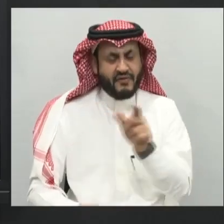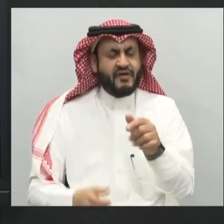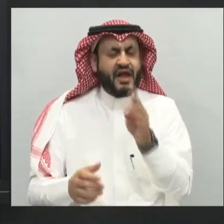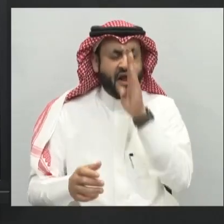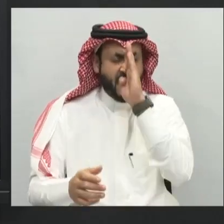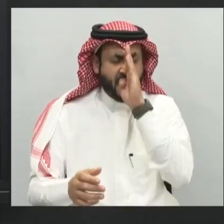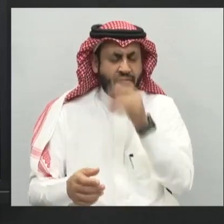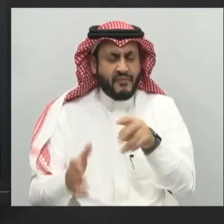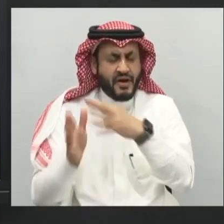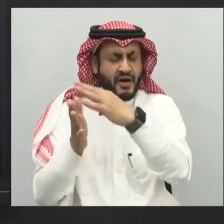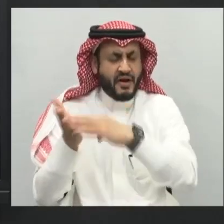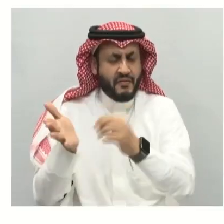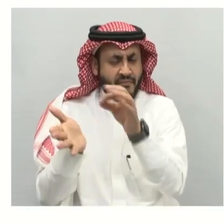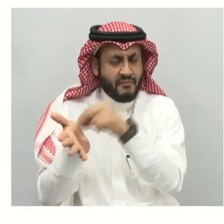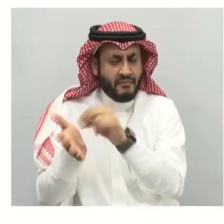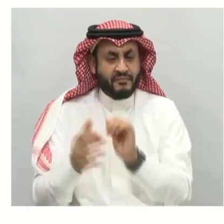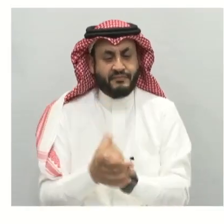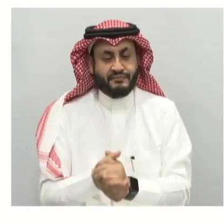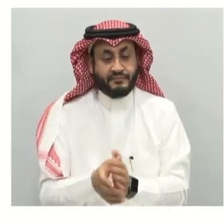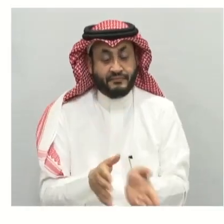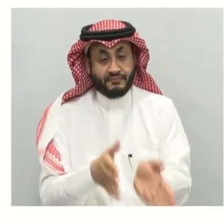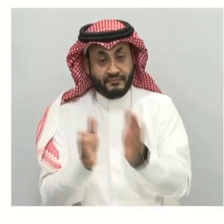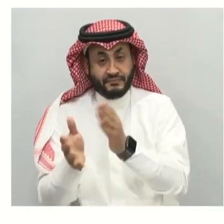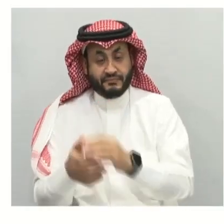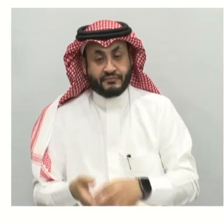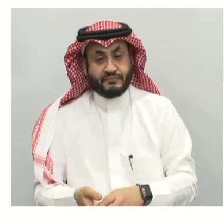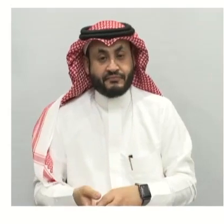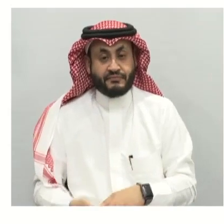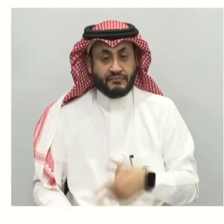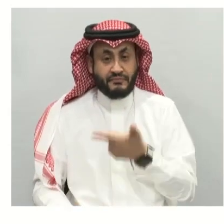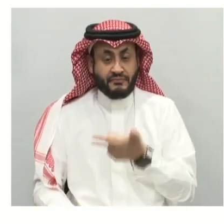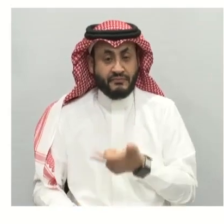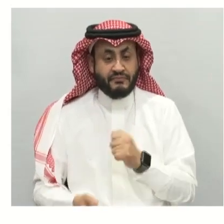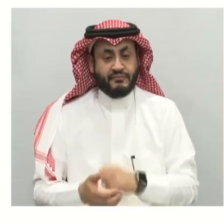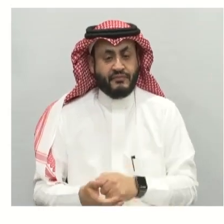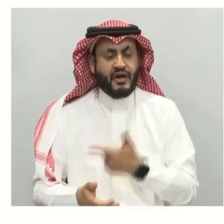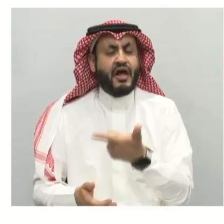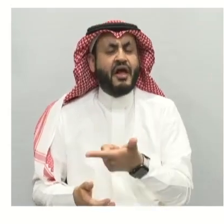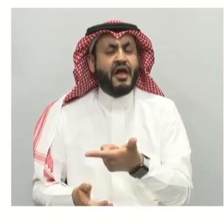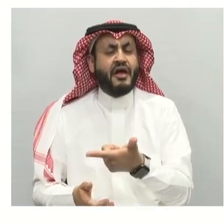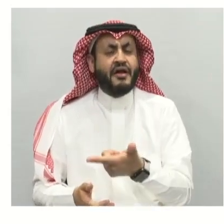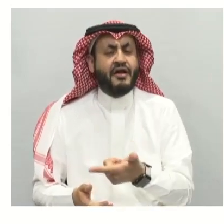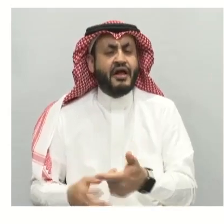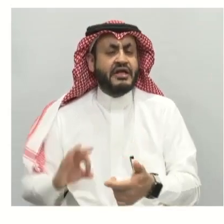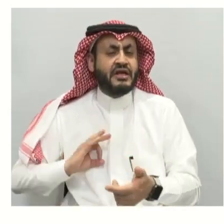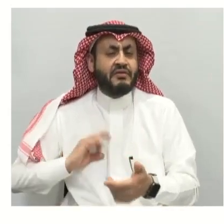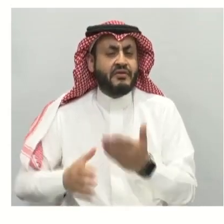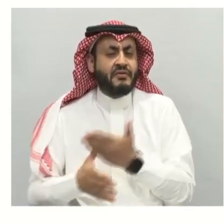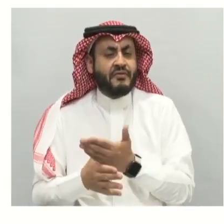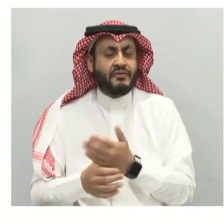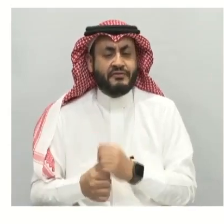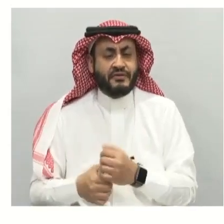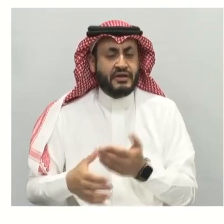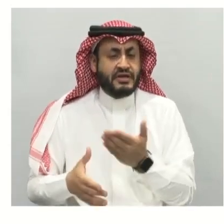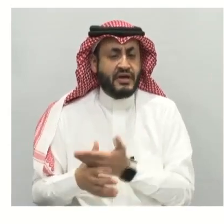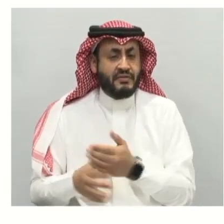she put it in her schedule. And maybe every Tuesday, she plays inside with her friends.